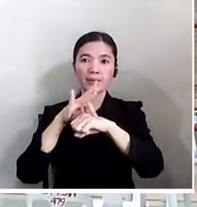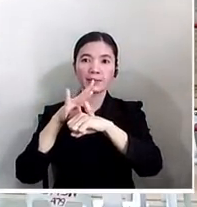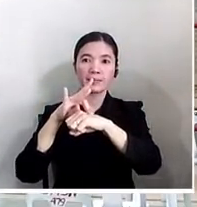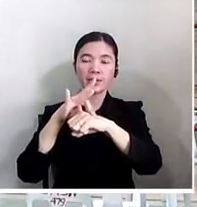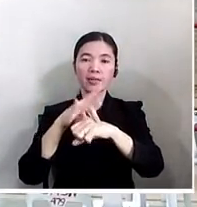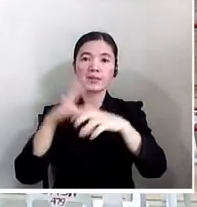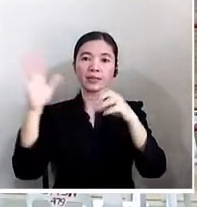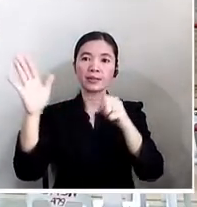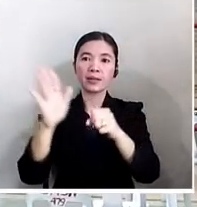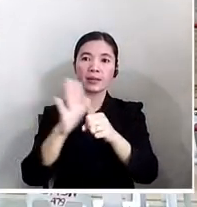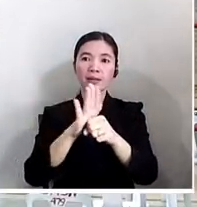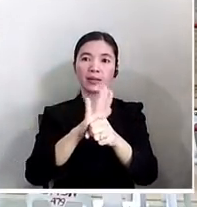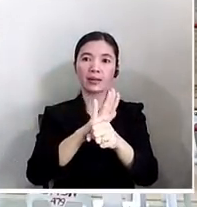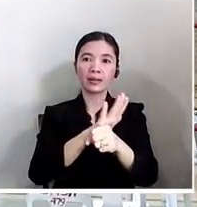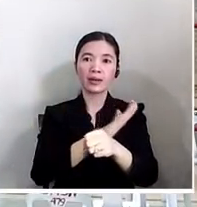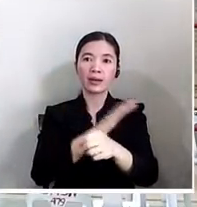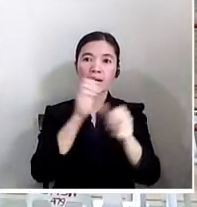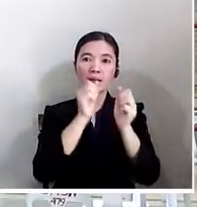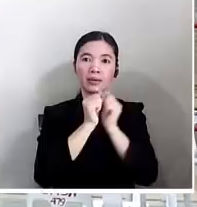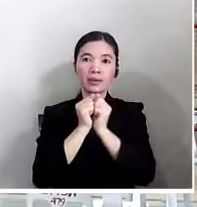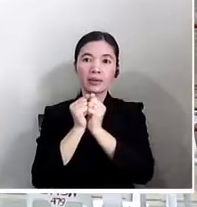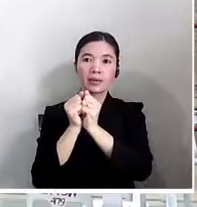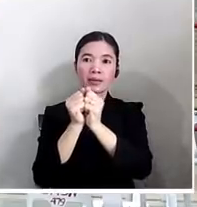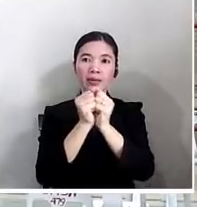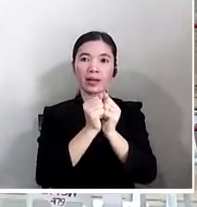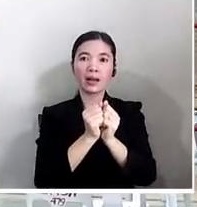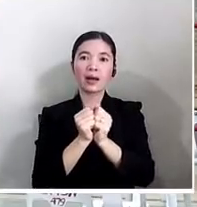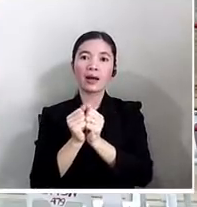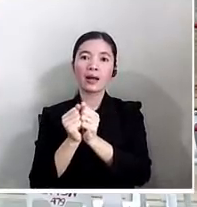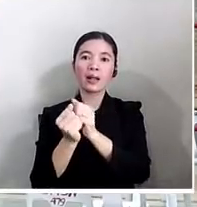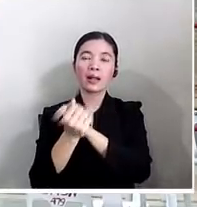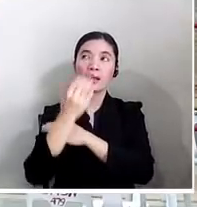heaven and earth are